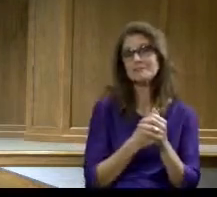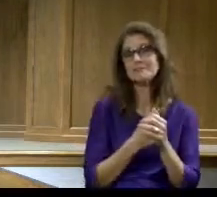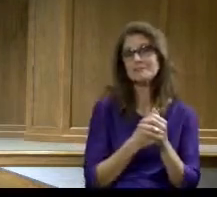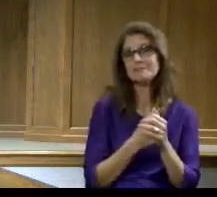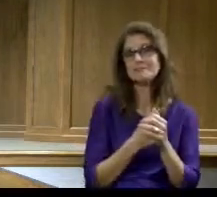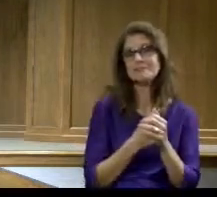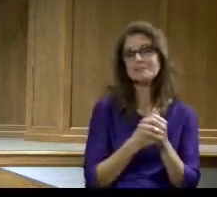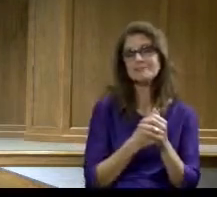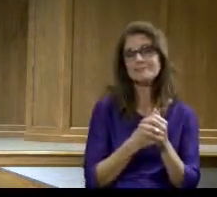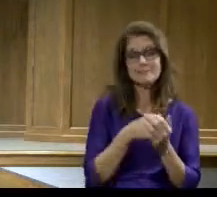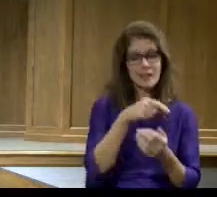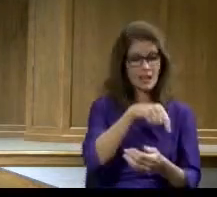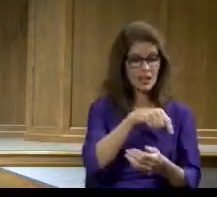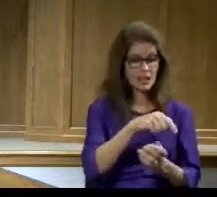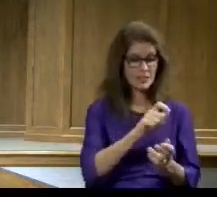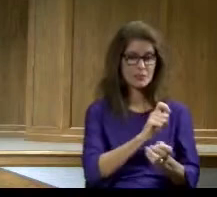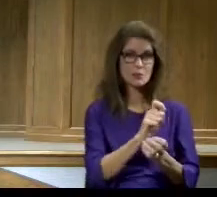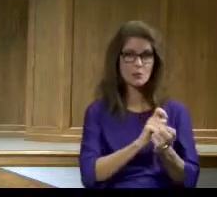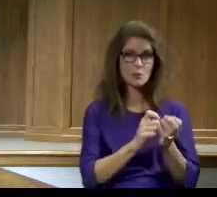This writer says,